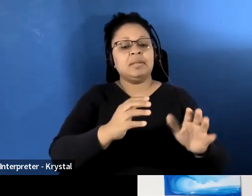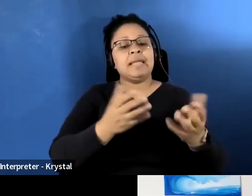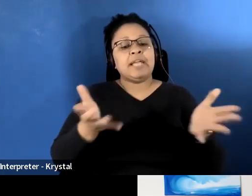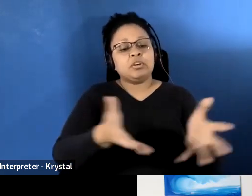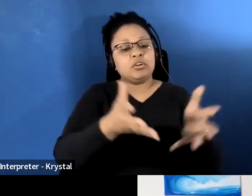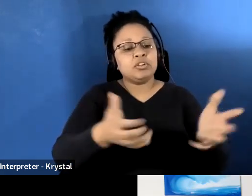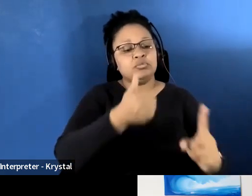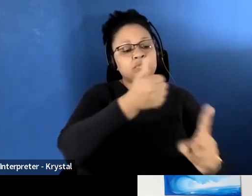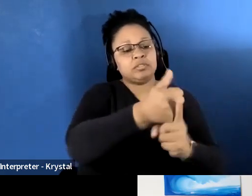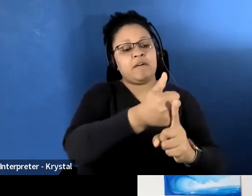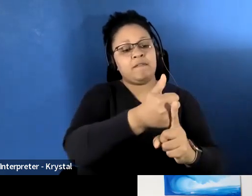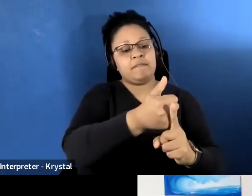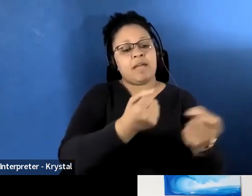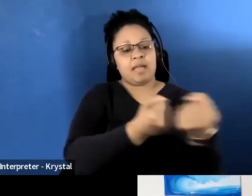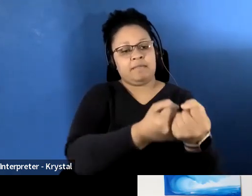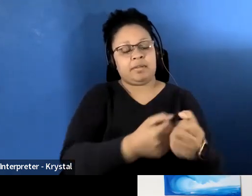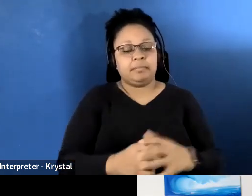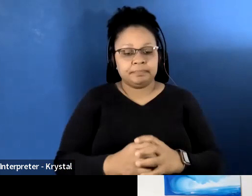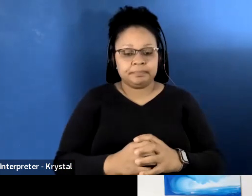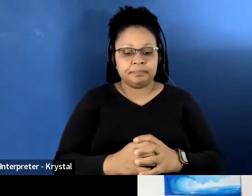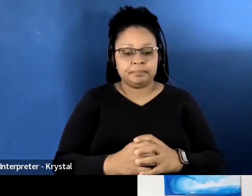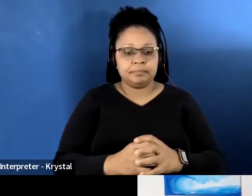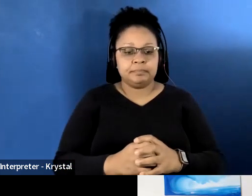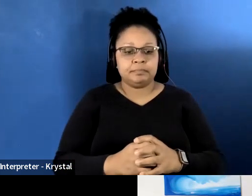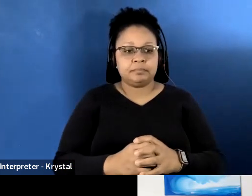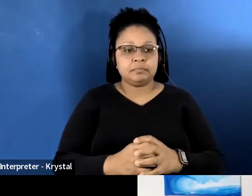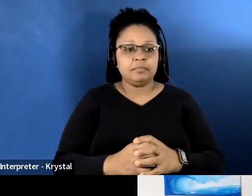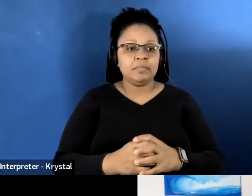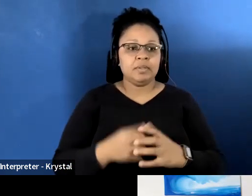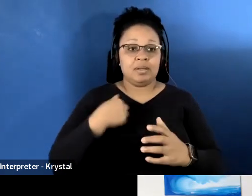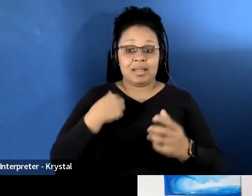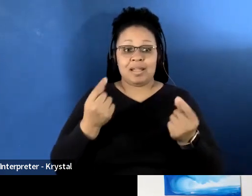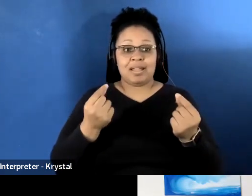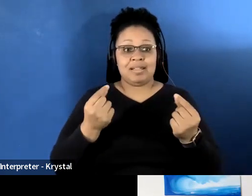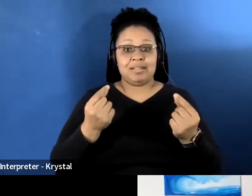self-advocate. And one thing I do is I just turn off my,